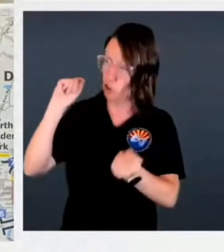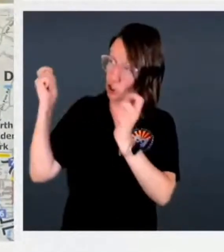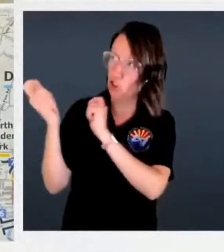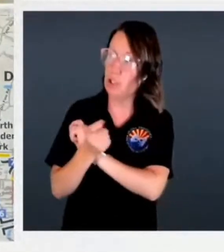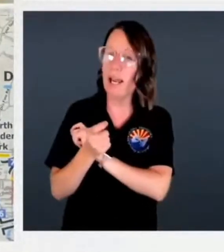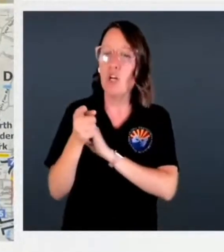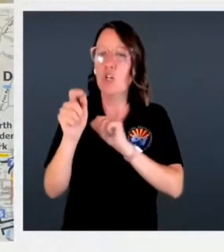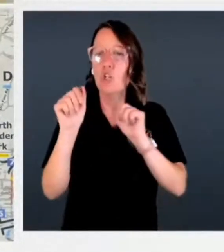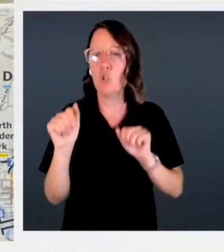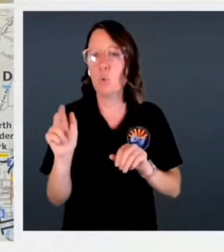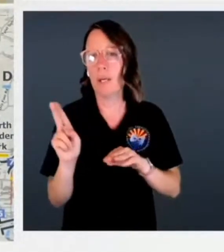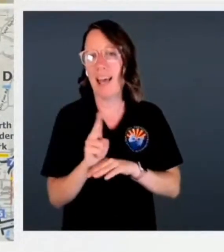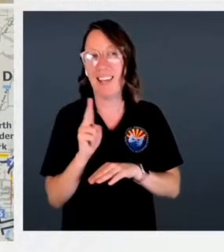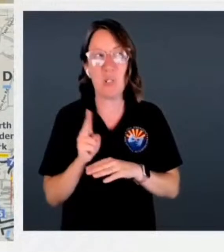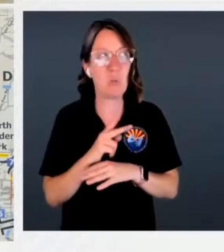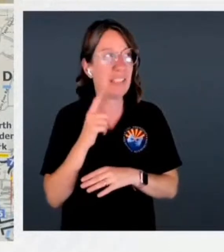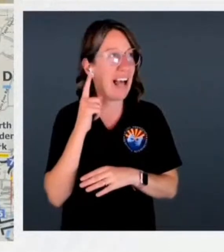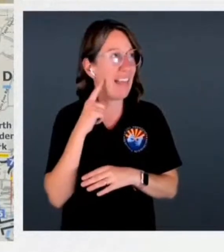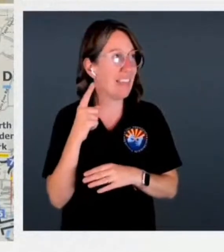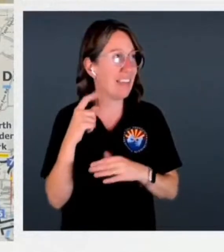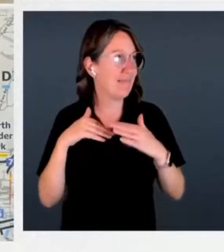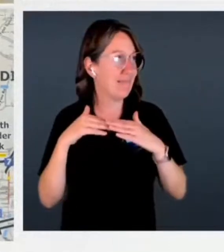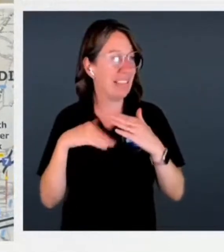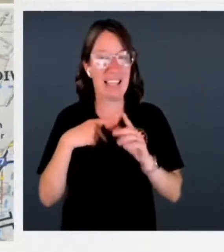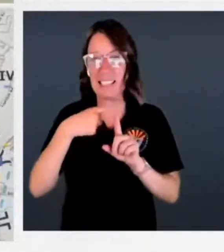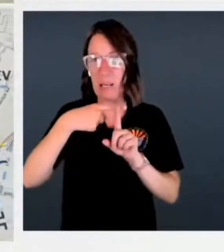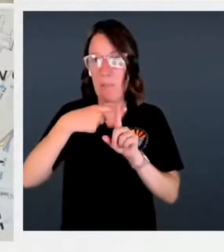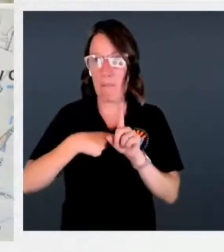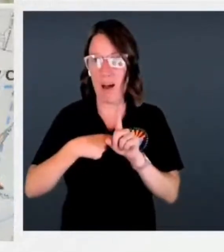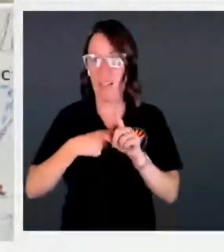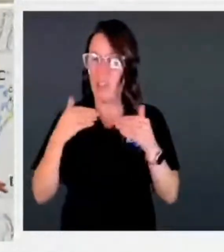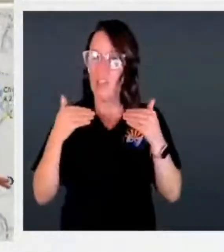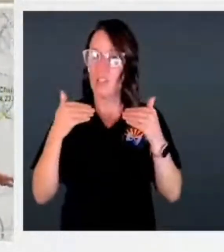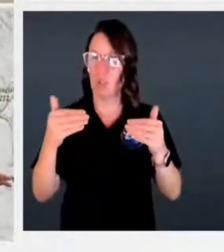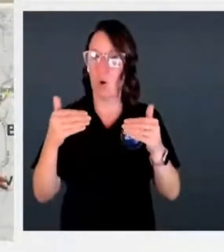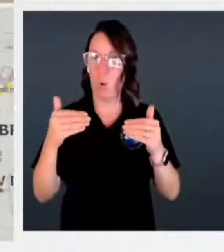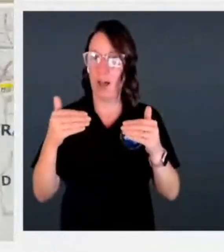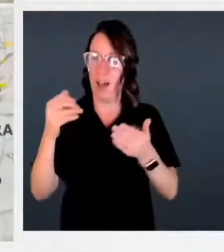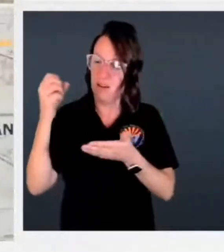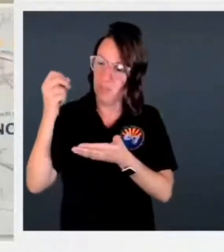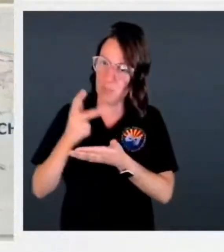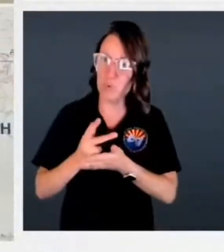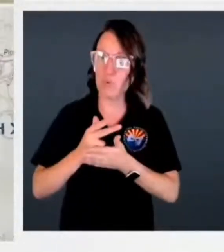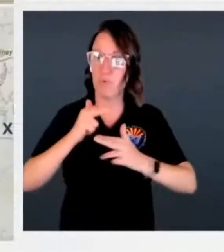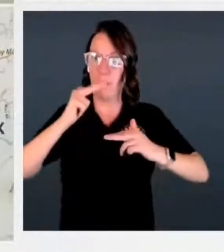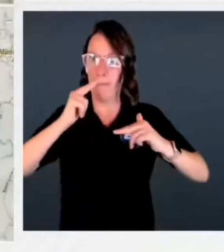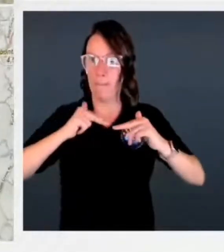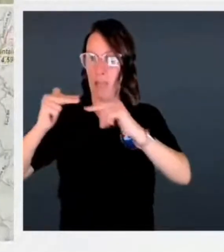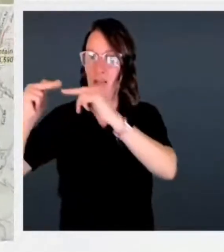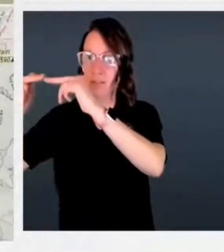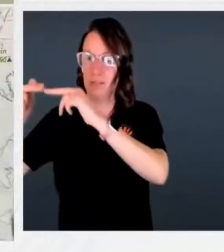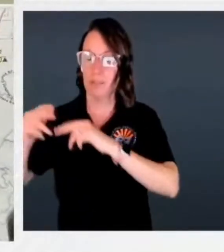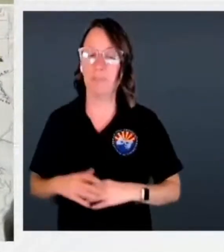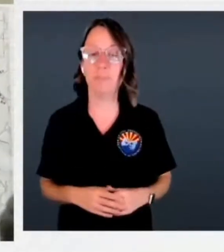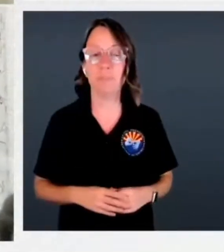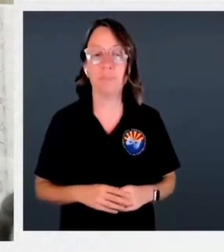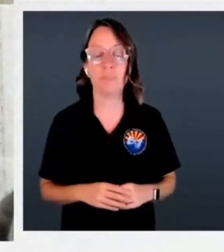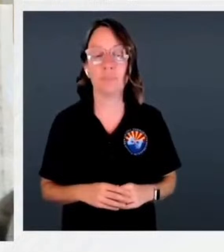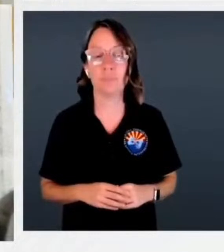than a 1 month turnaround. Yeah, less than 1 month turnaround on those. The building